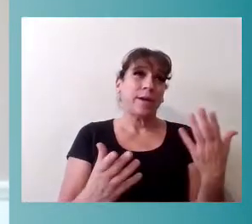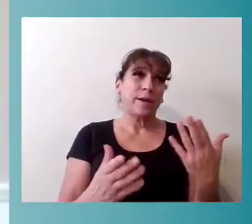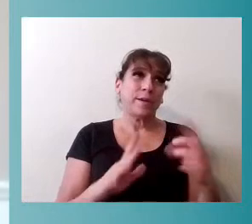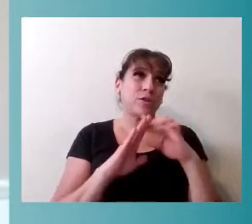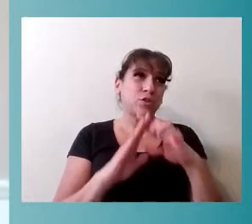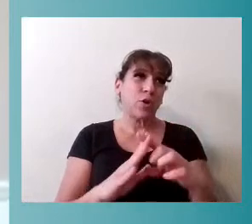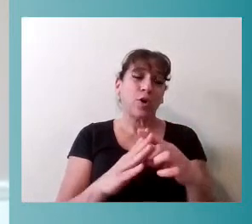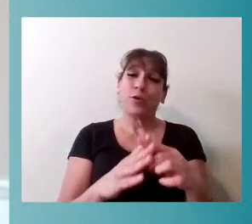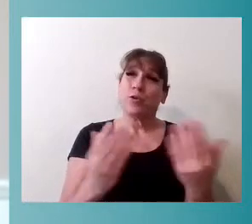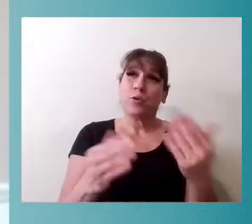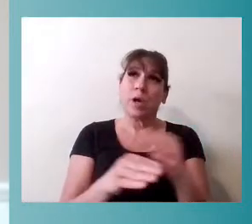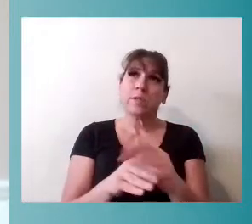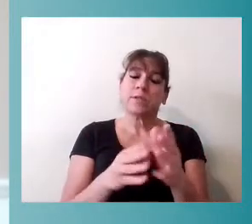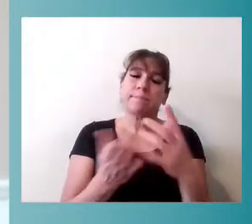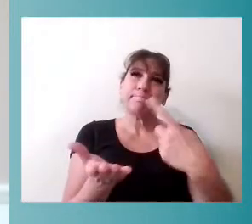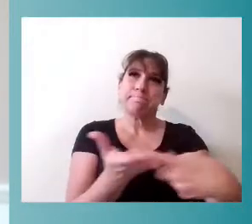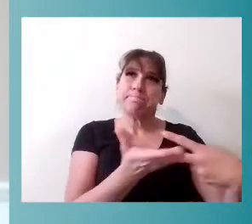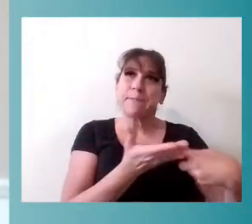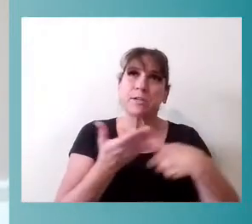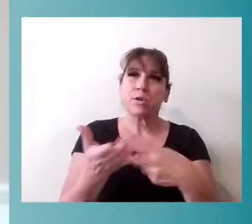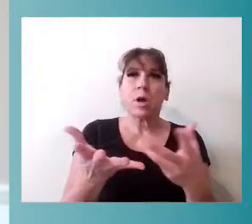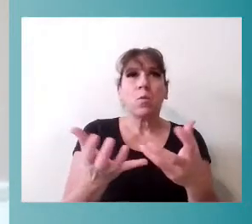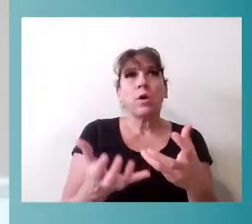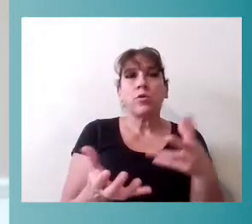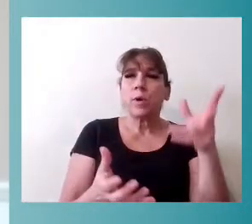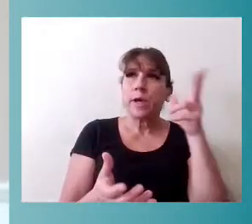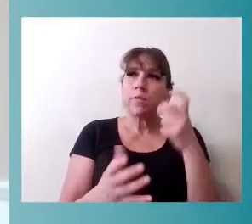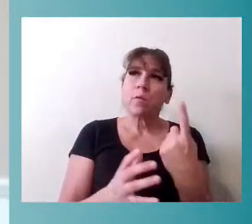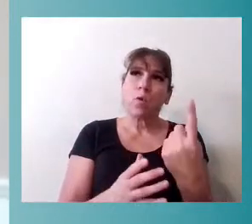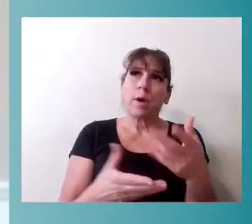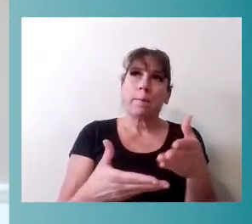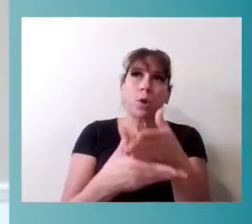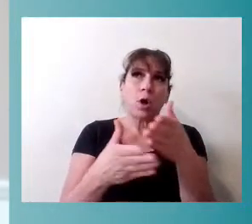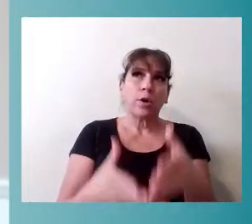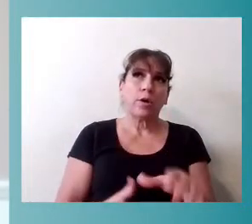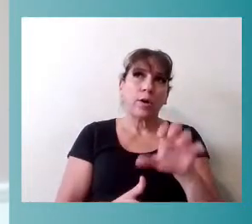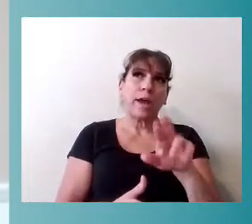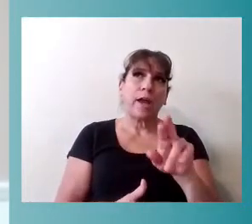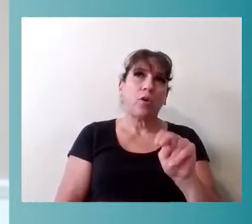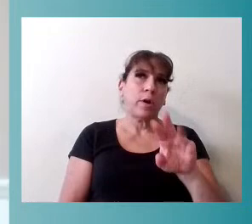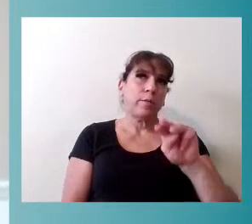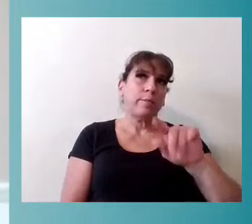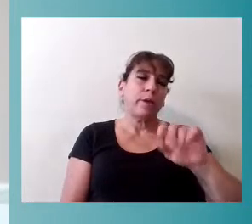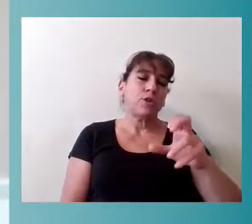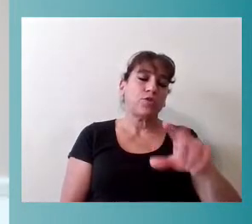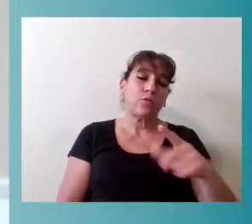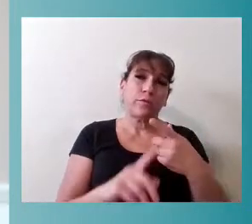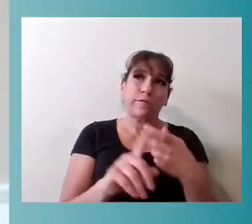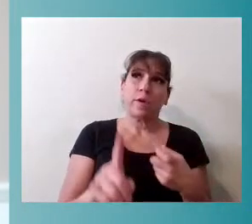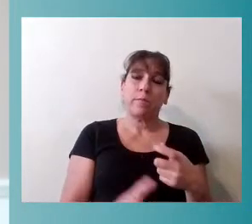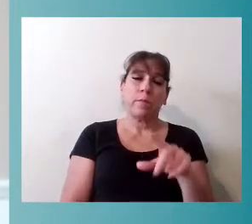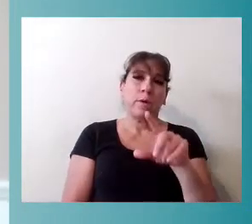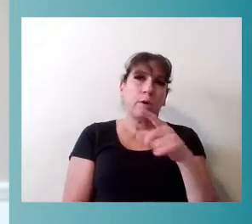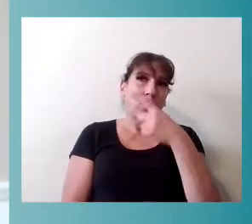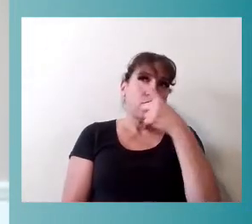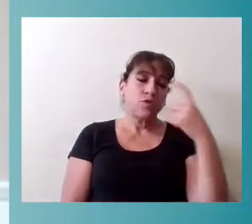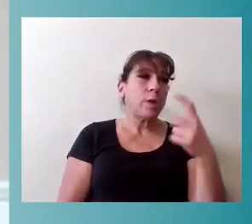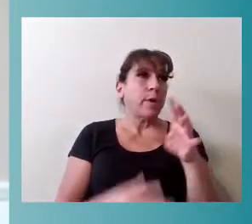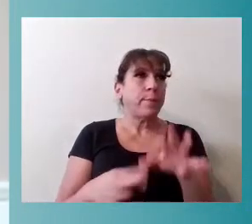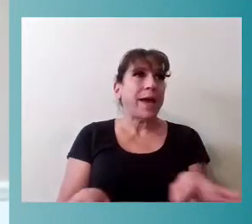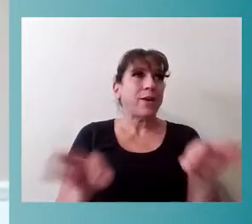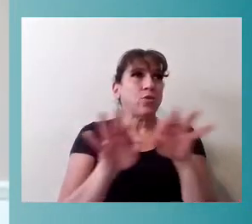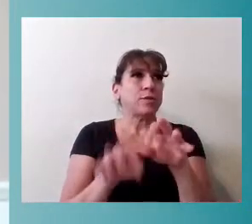tonight's conversation, we'd like to hear from one of our partners, Erin Mitchell of Trauma Matters Delaware, who can give a little bit